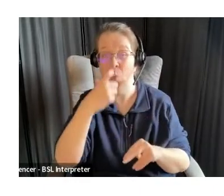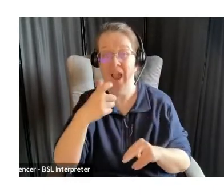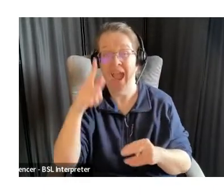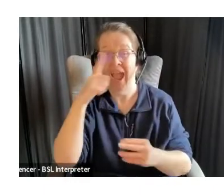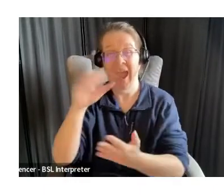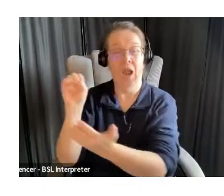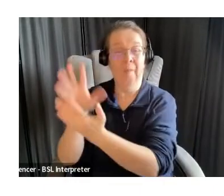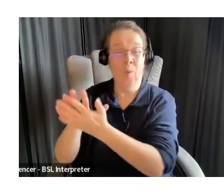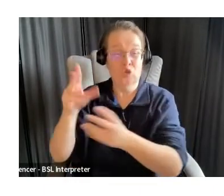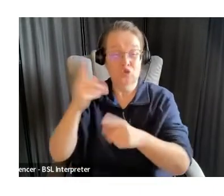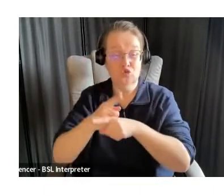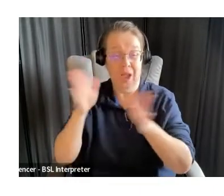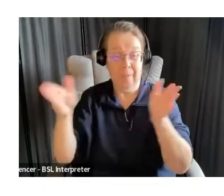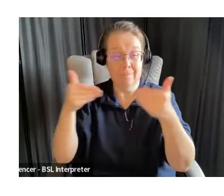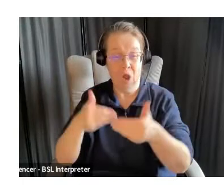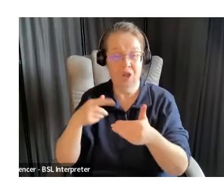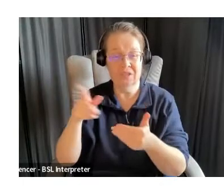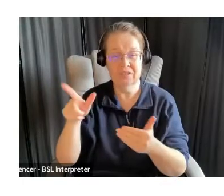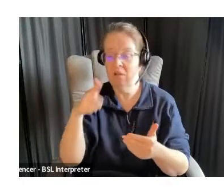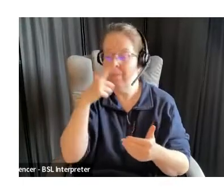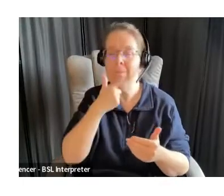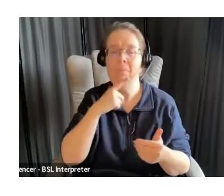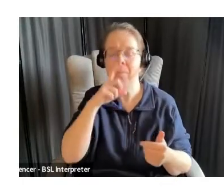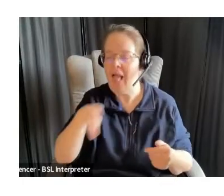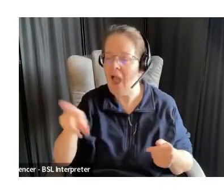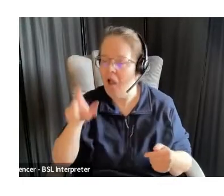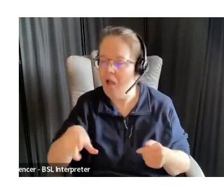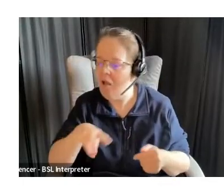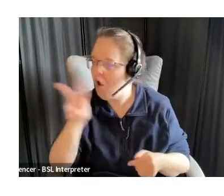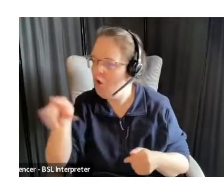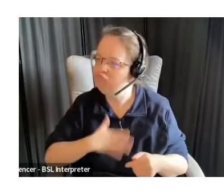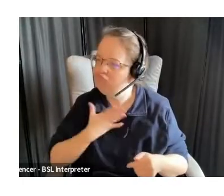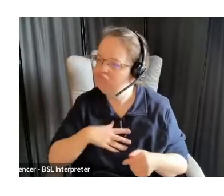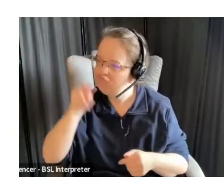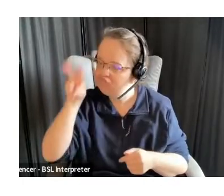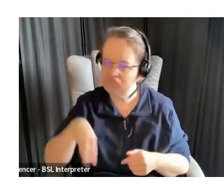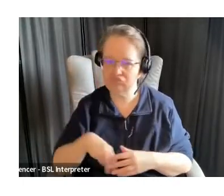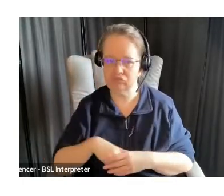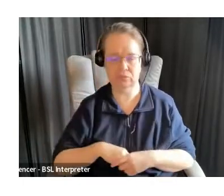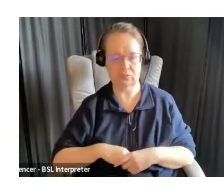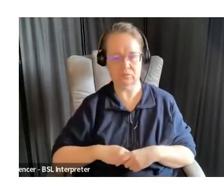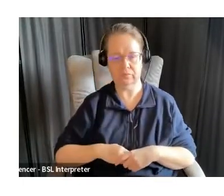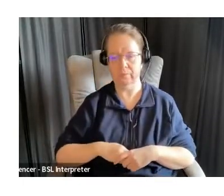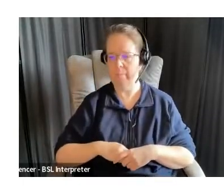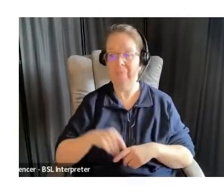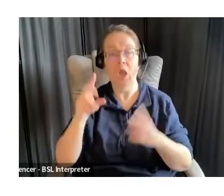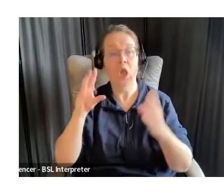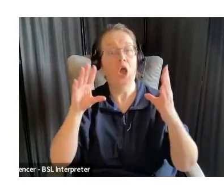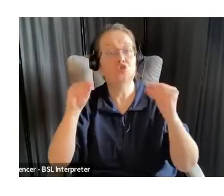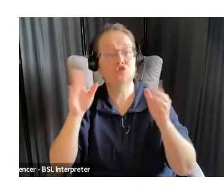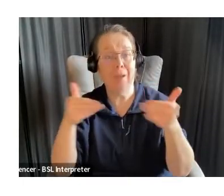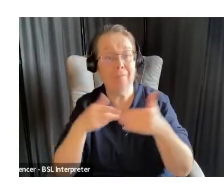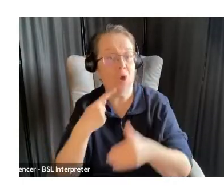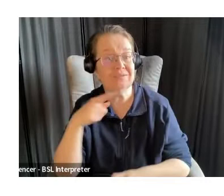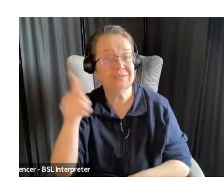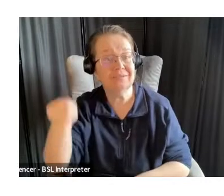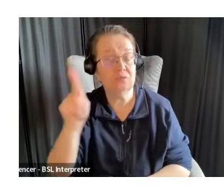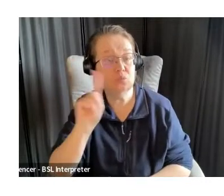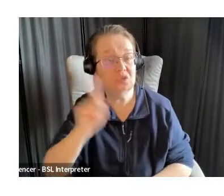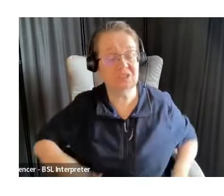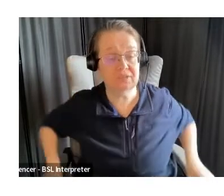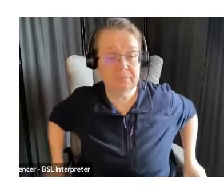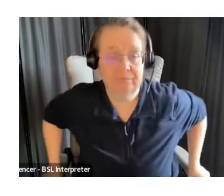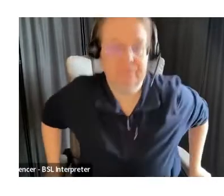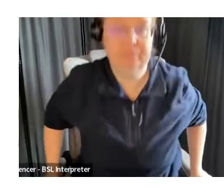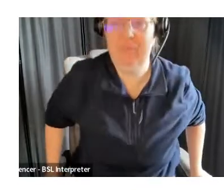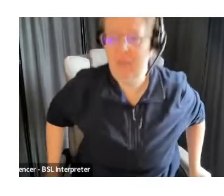it into the chat box if people want to click on it and have a look. So what are people saying in the chat box now?